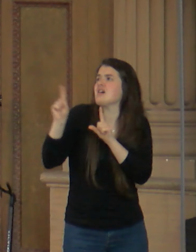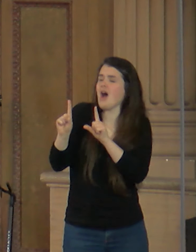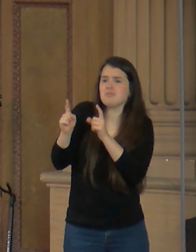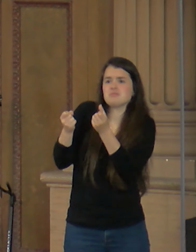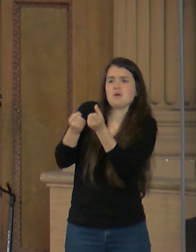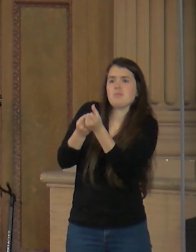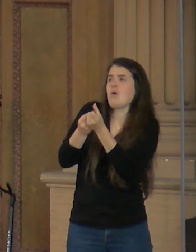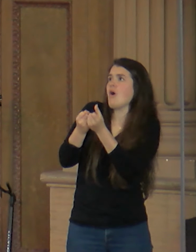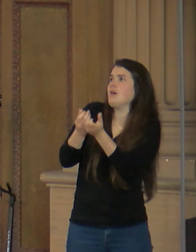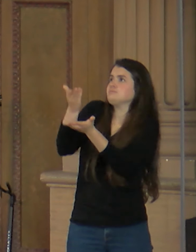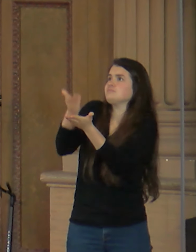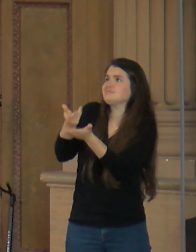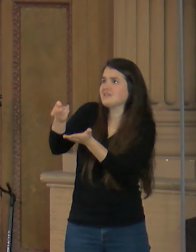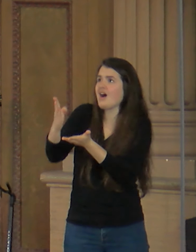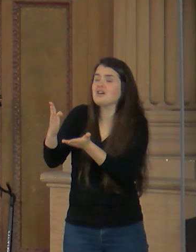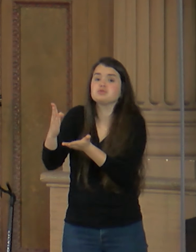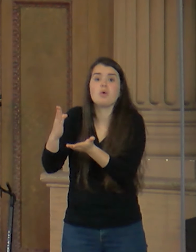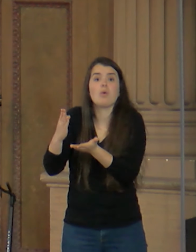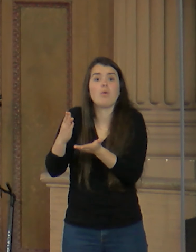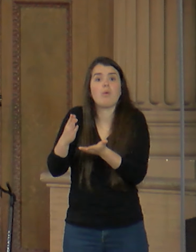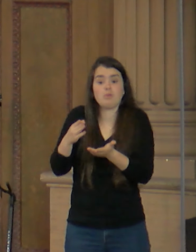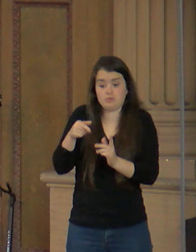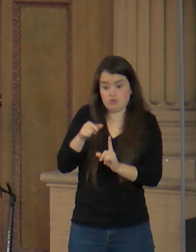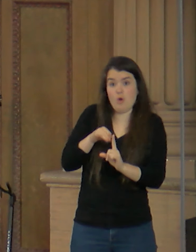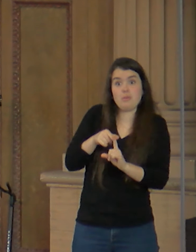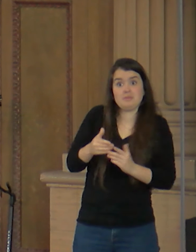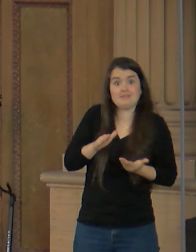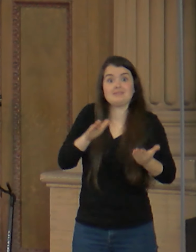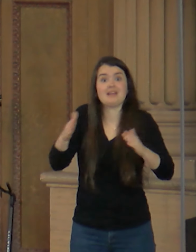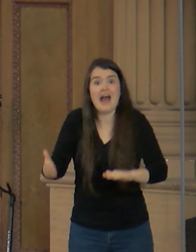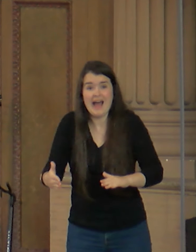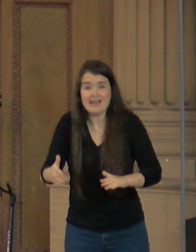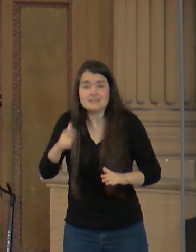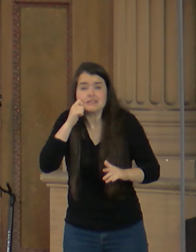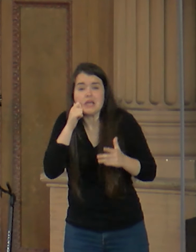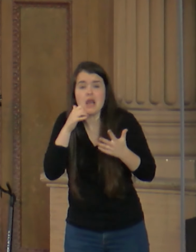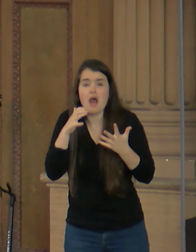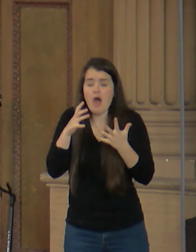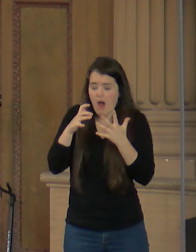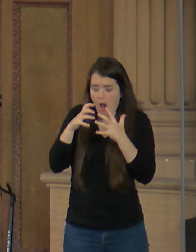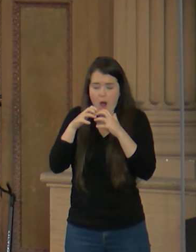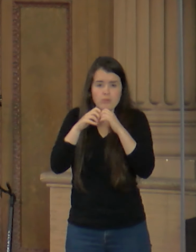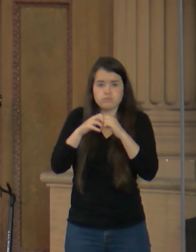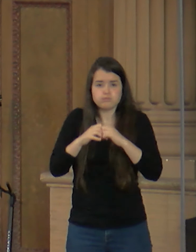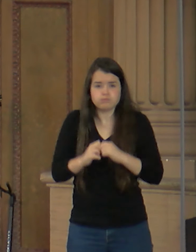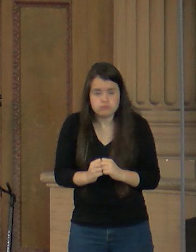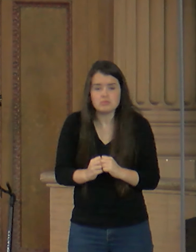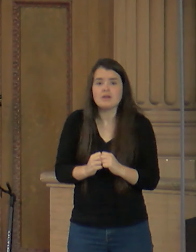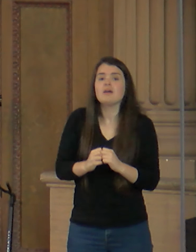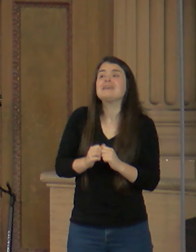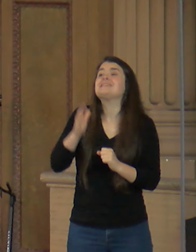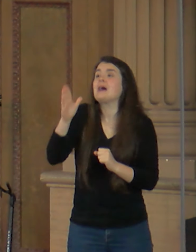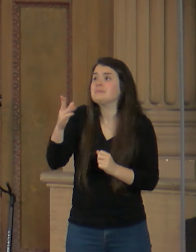after he died, when his skin had been destroyed, when he was no more, that he would one day again see